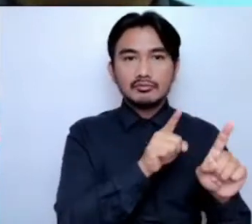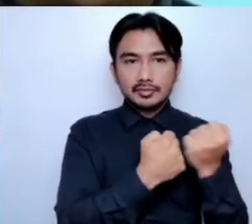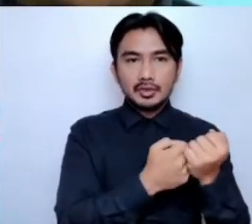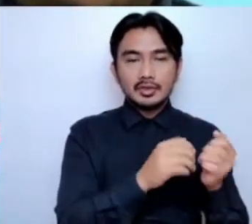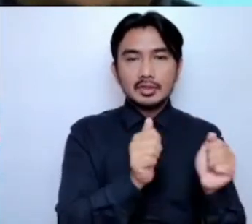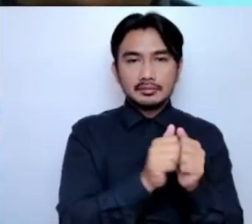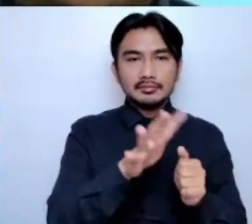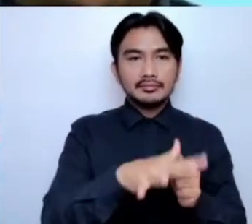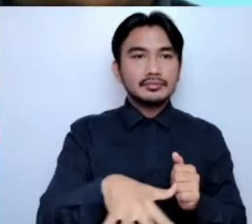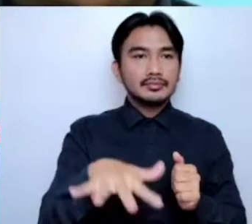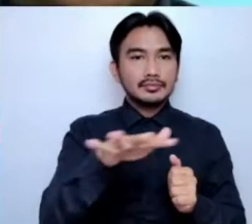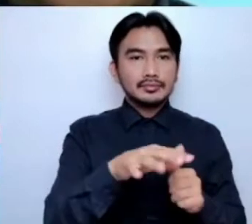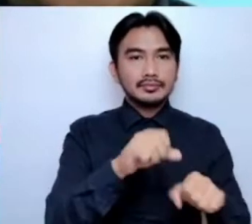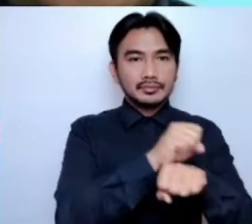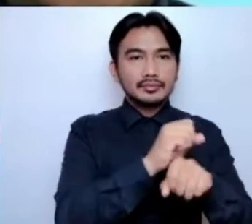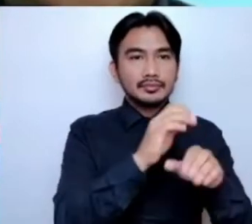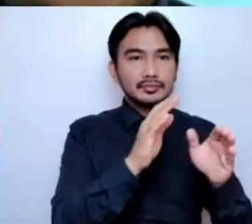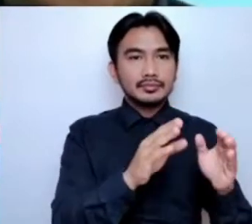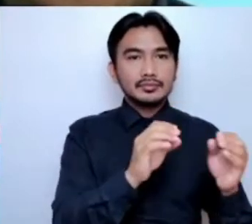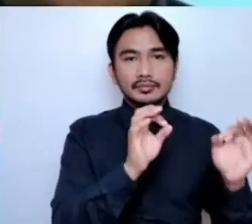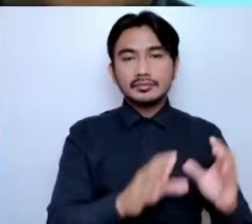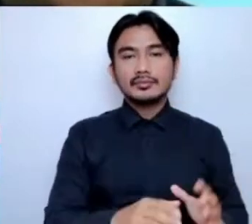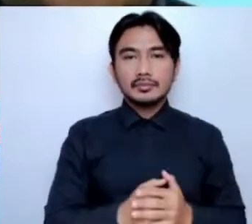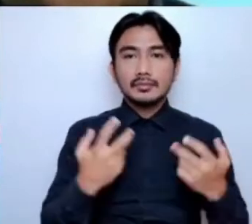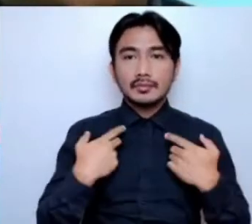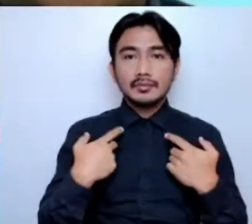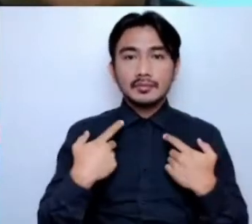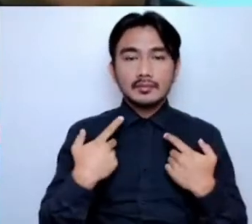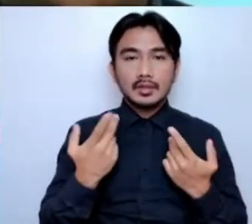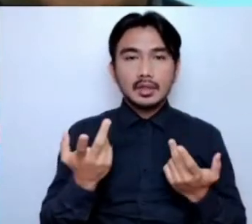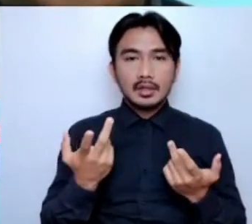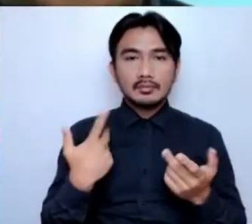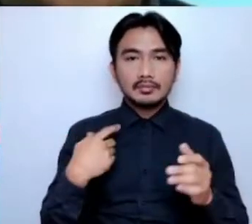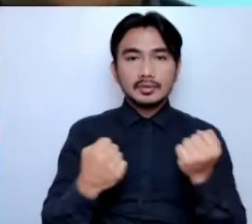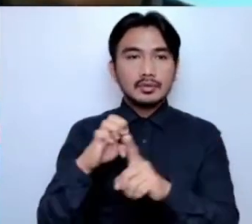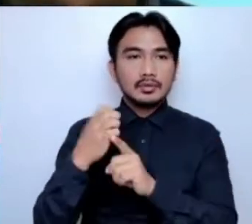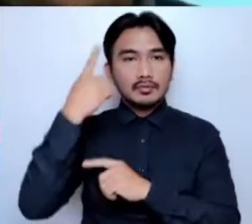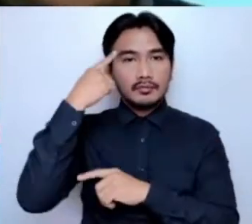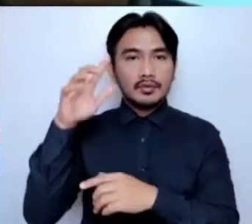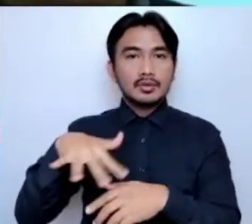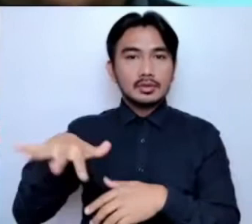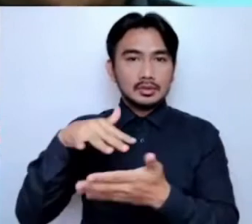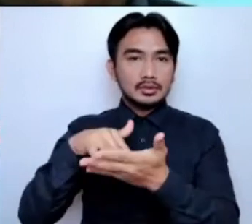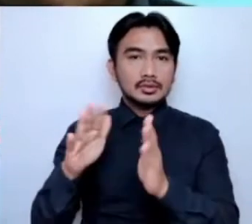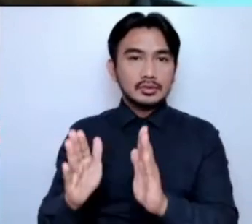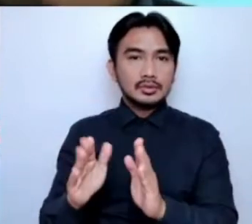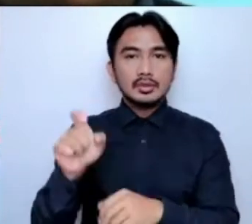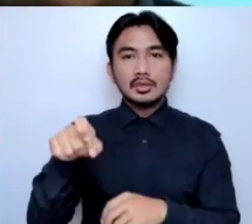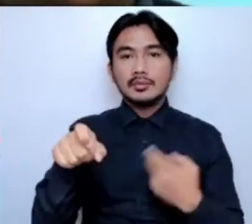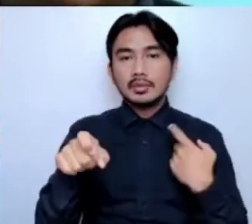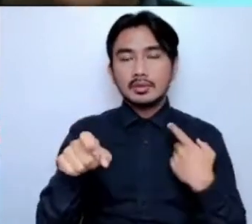teachers. The modeling of varying strategies that sustain a supportive learning environment for learners must be able to show that